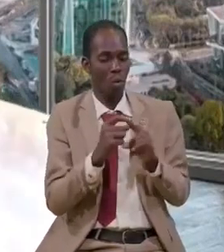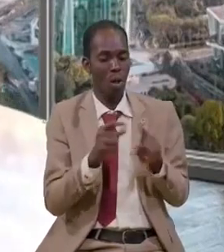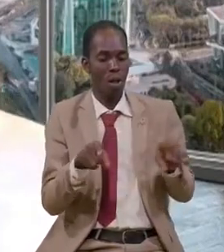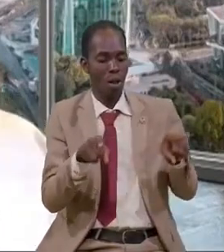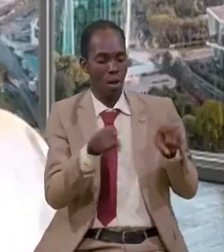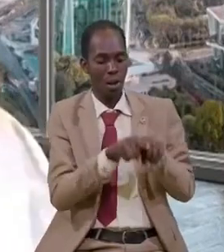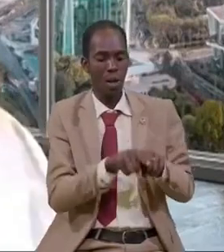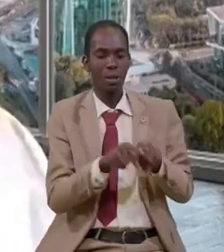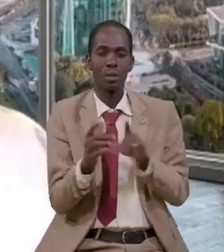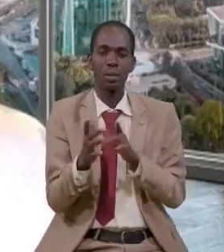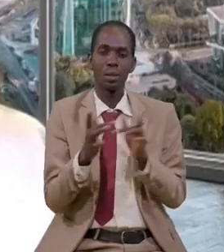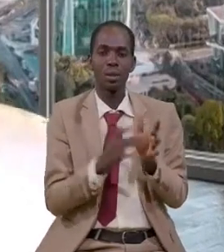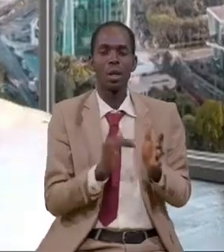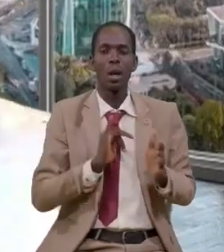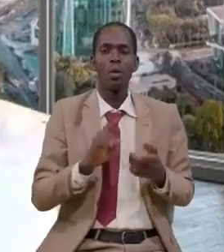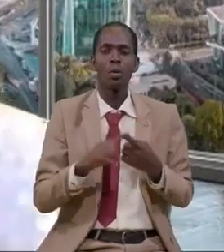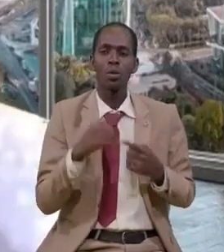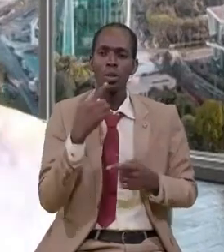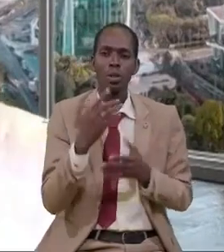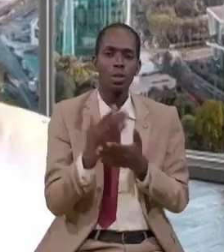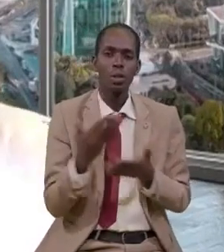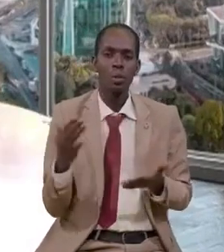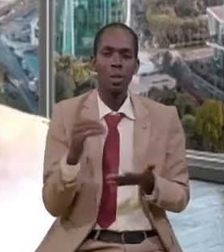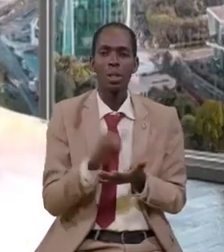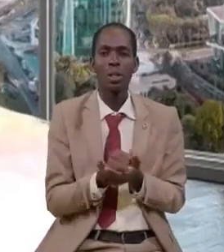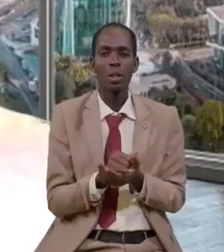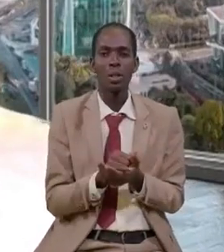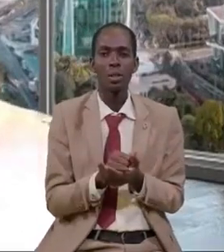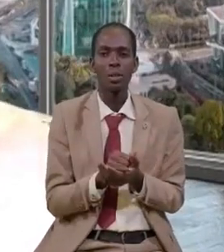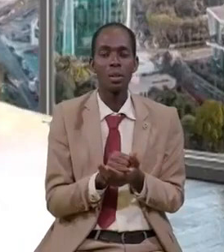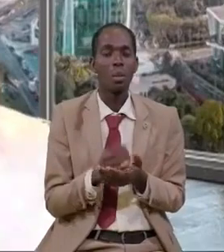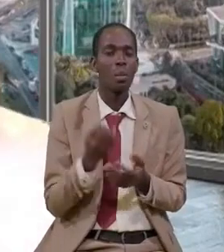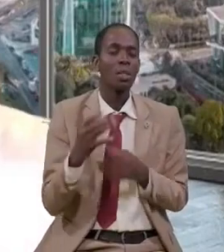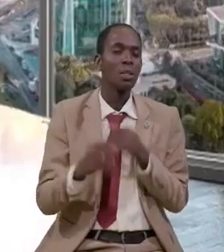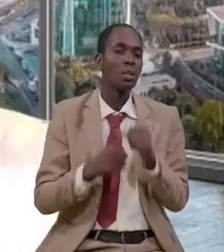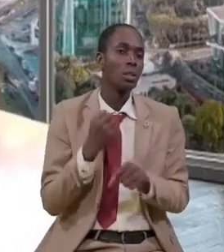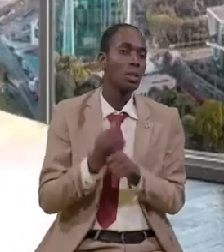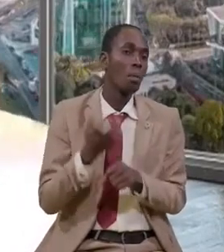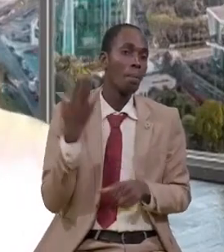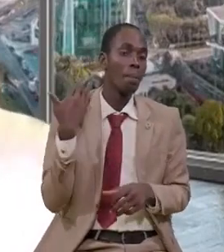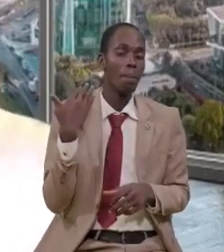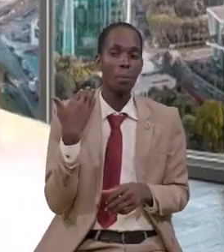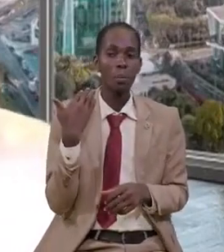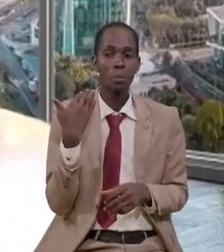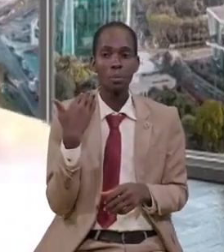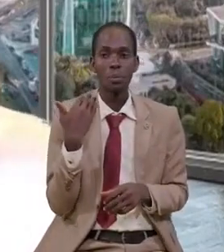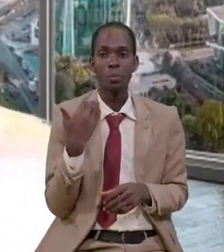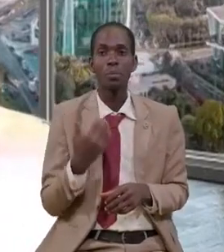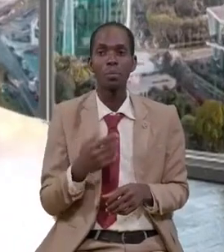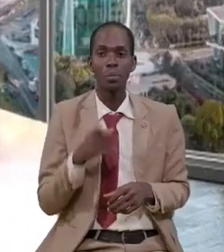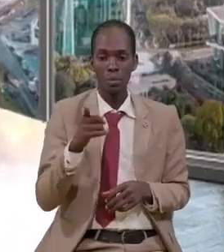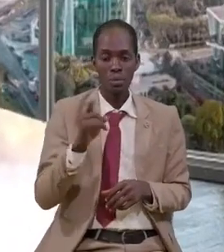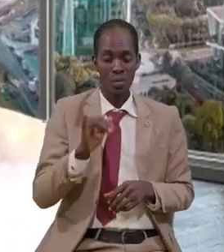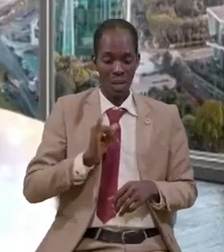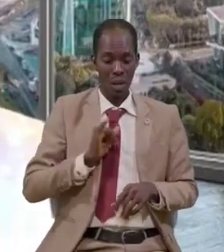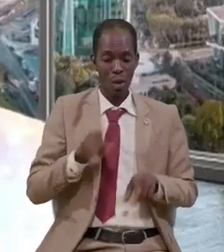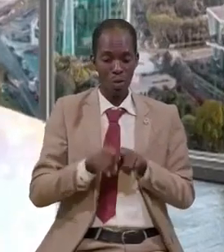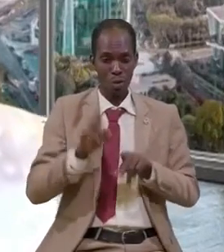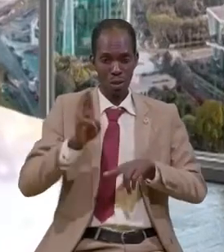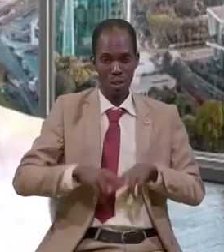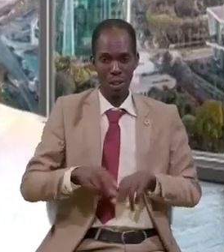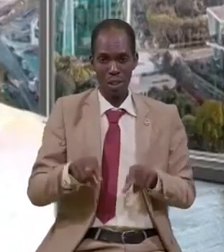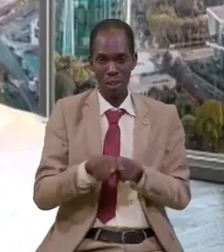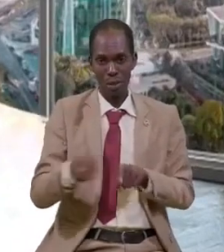you something? That many years ago, I sat where you were sitting, and I was